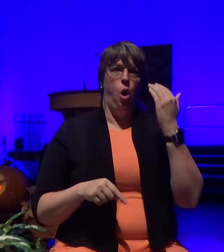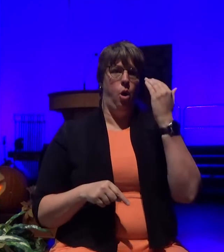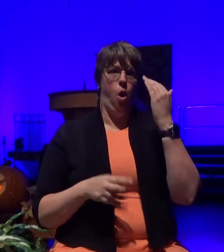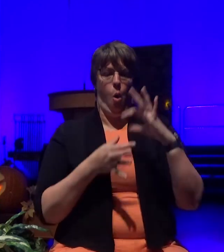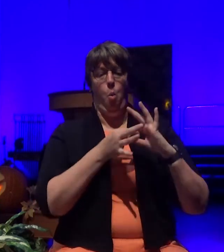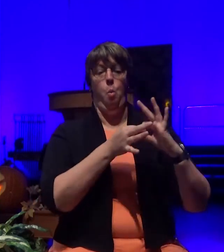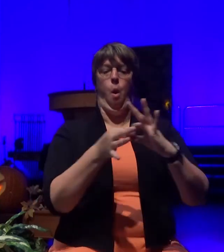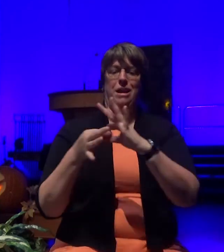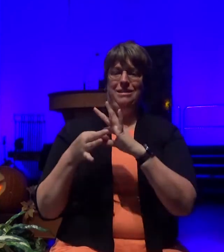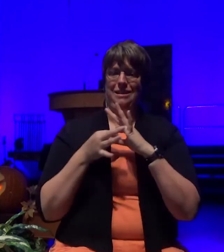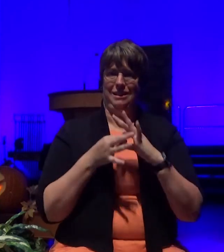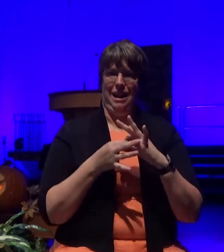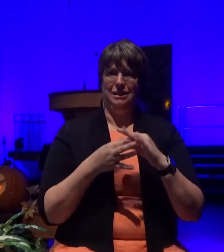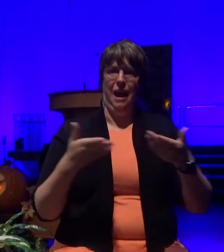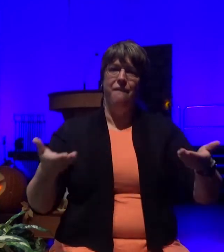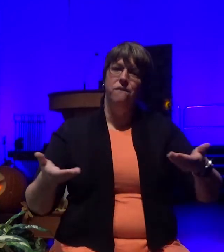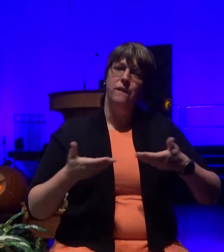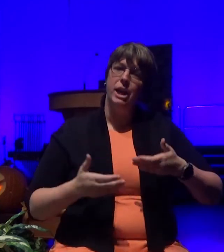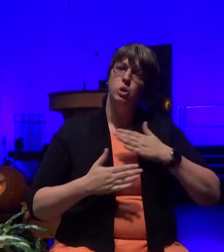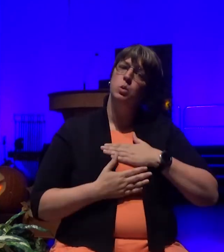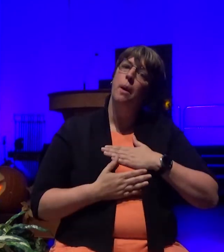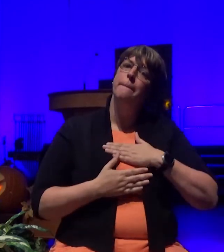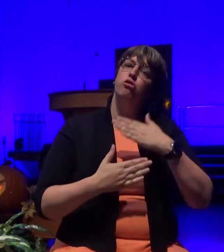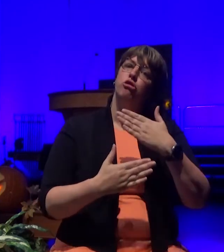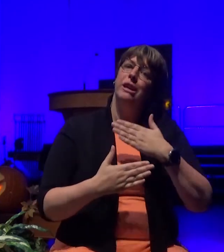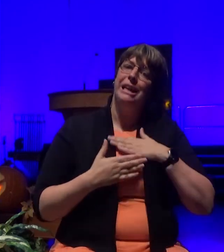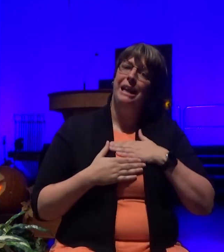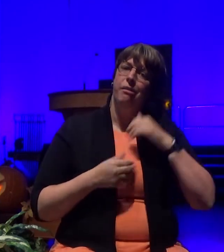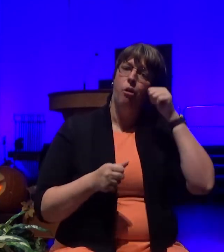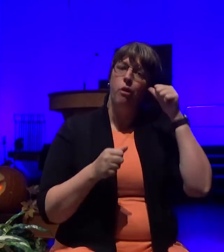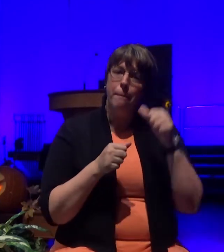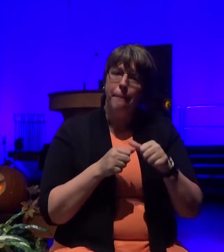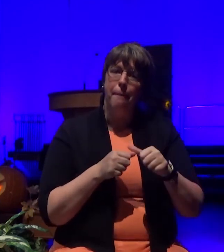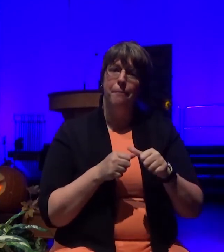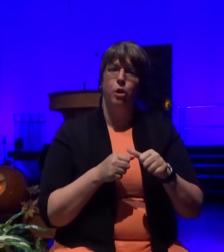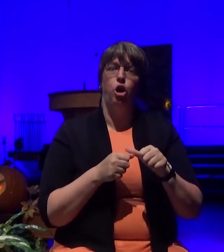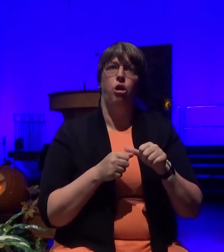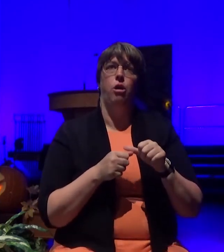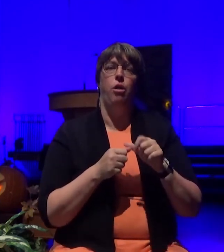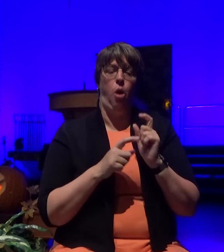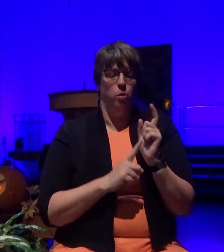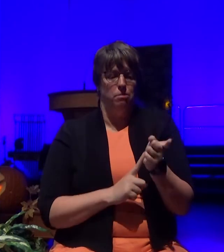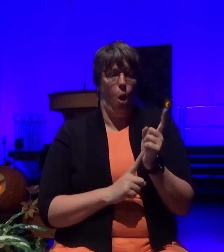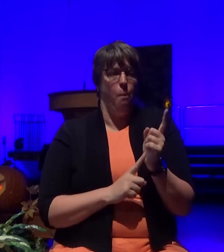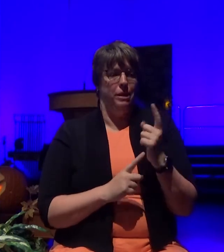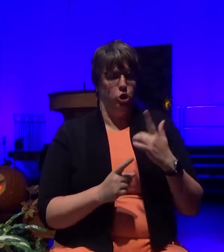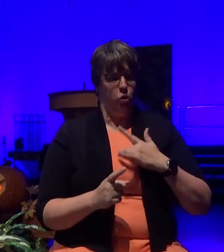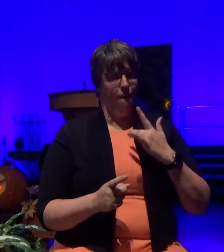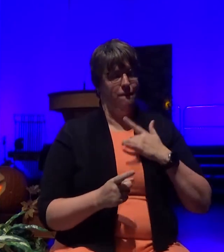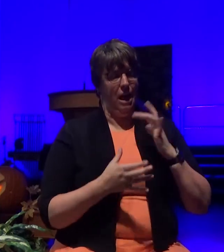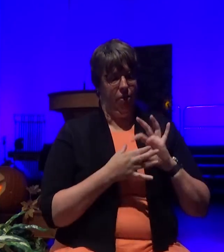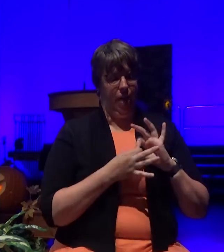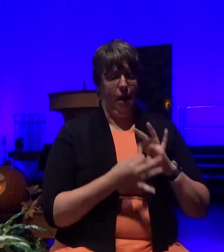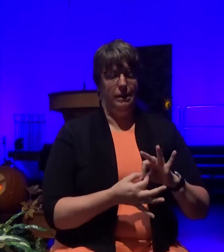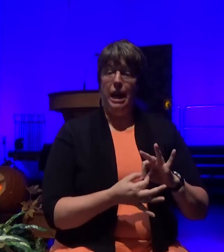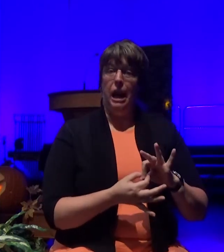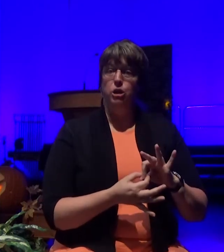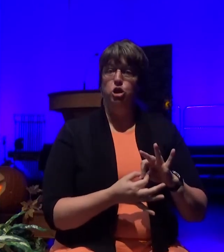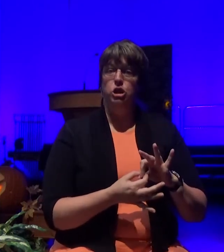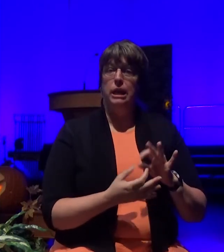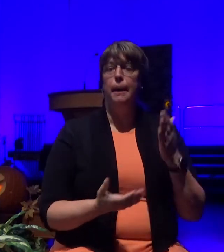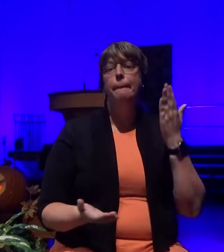remember together the moments that we felt that connection. Maybe it was a transcendent moment